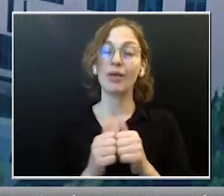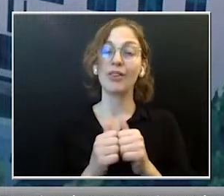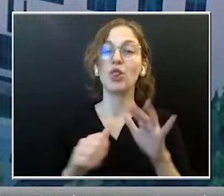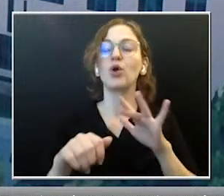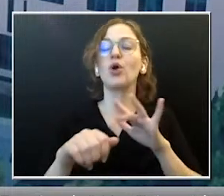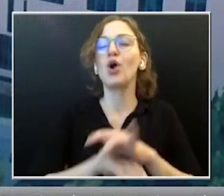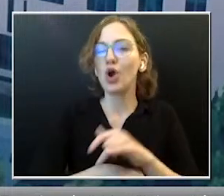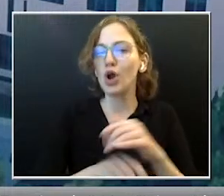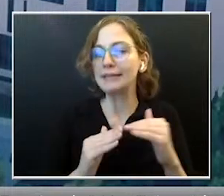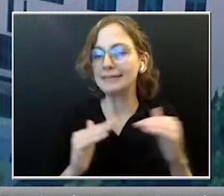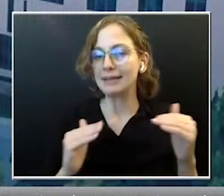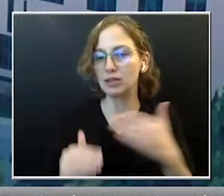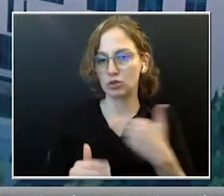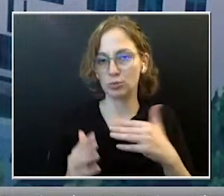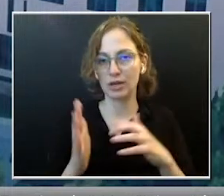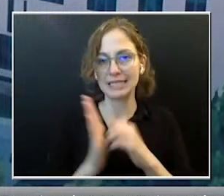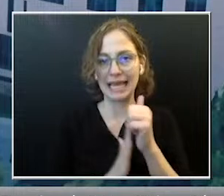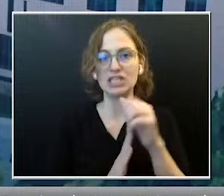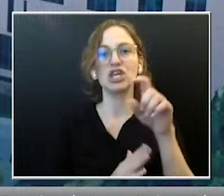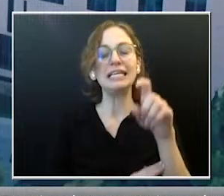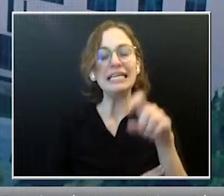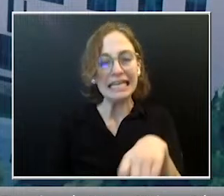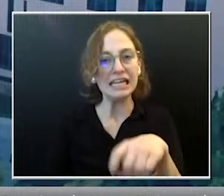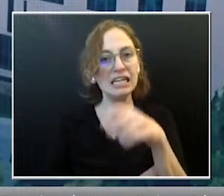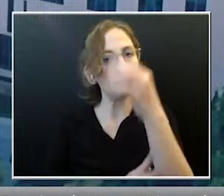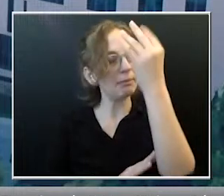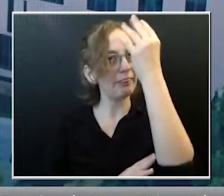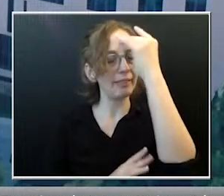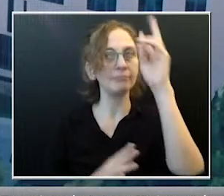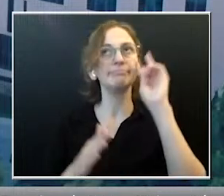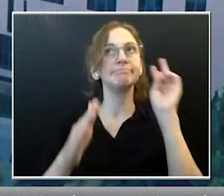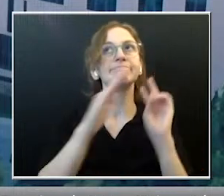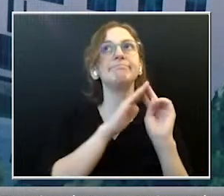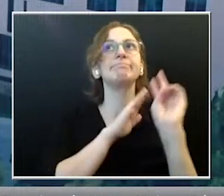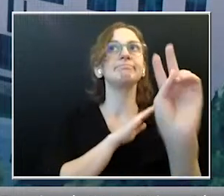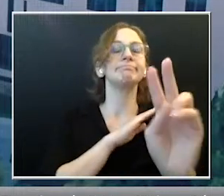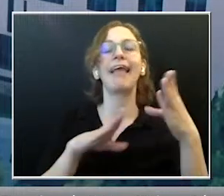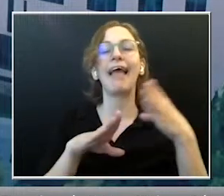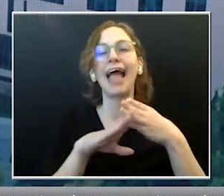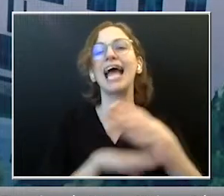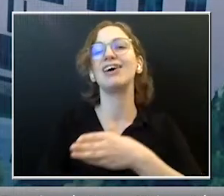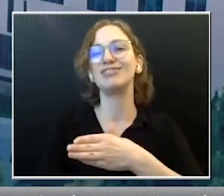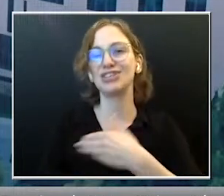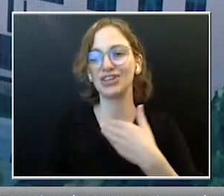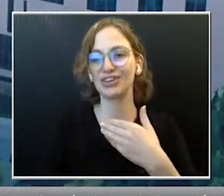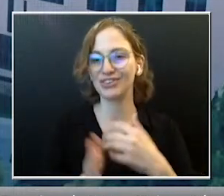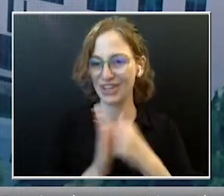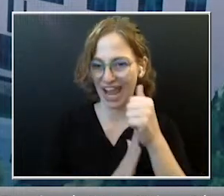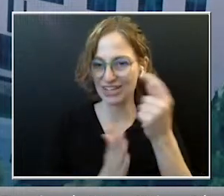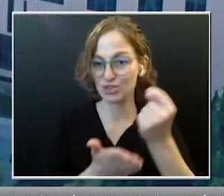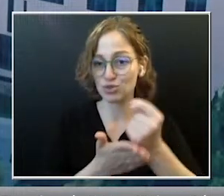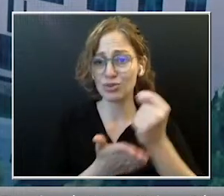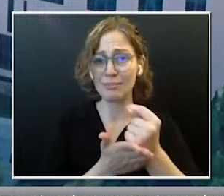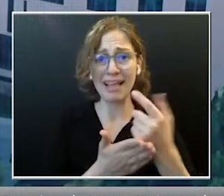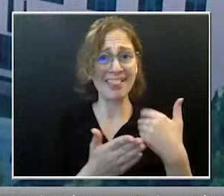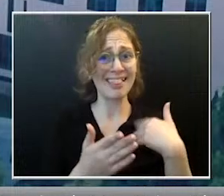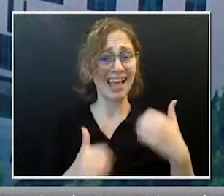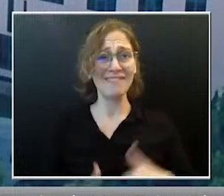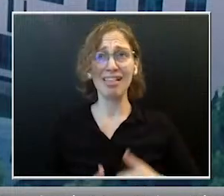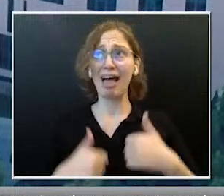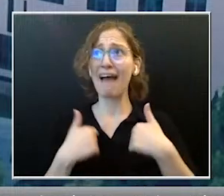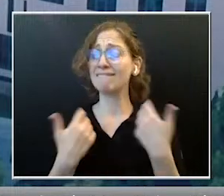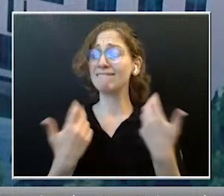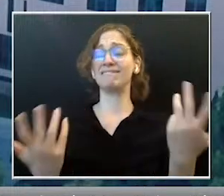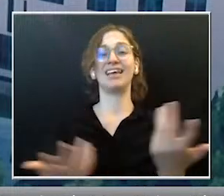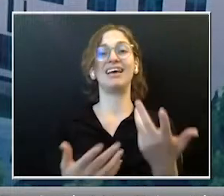to be thinking past their breast cancer treatment. They've got a life to live out there, and at 8 years out, their risk for cardiovascular